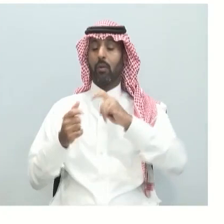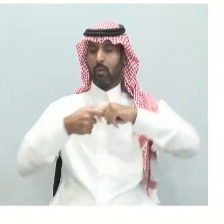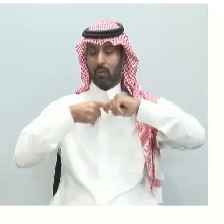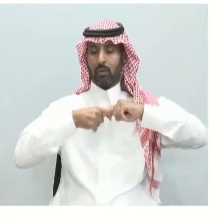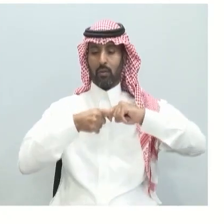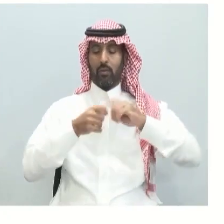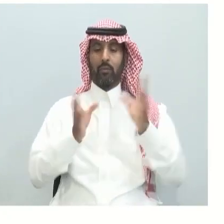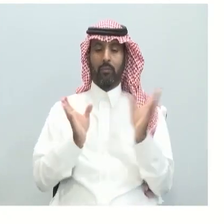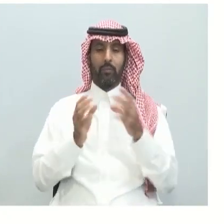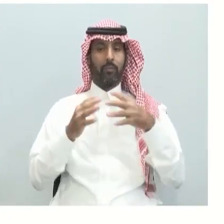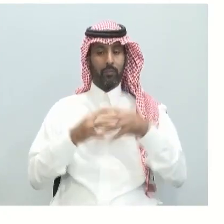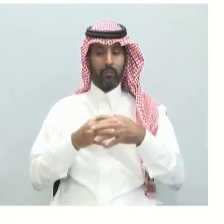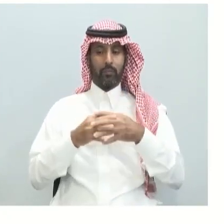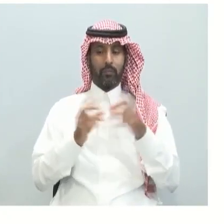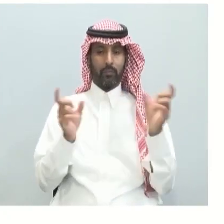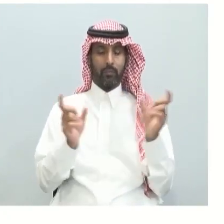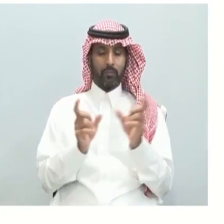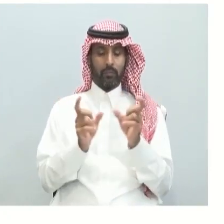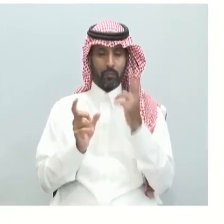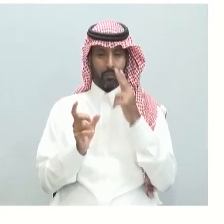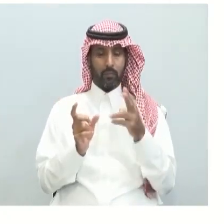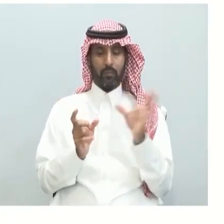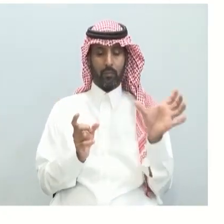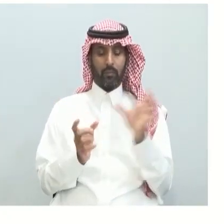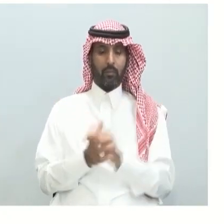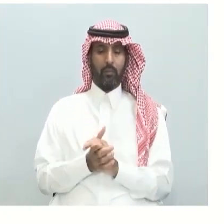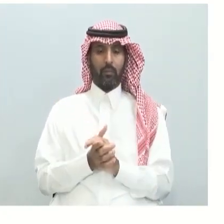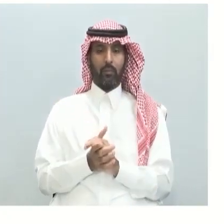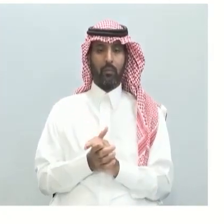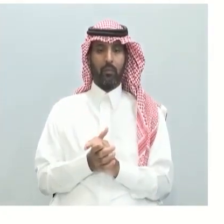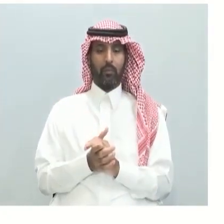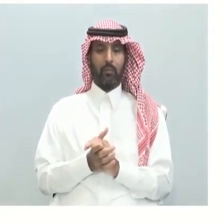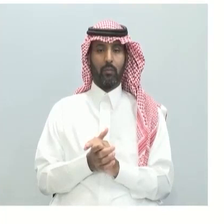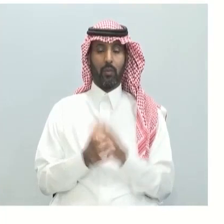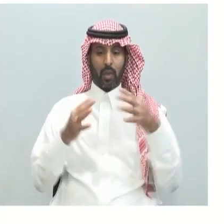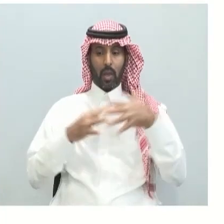clauses or sentences here. Can you give example from the text?